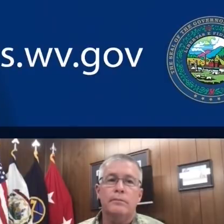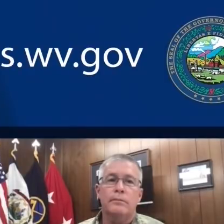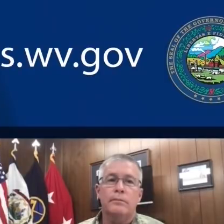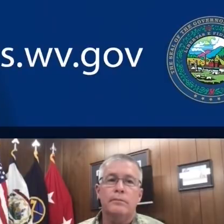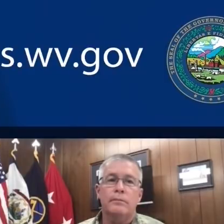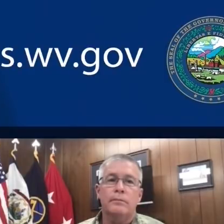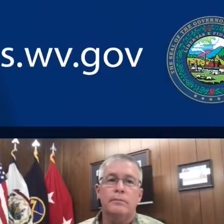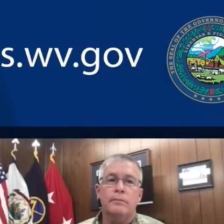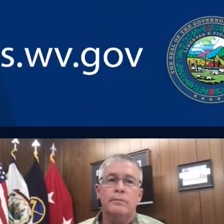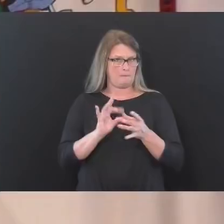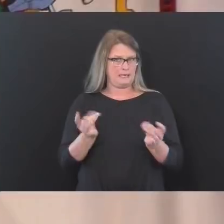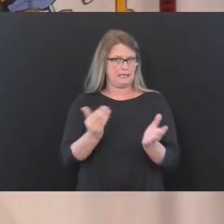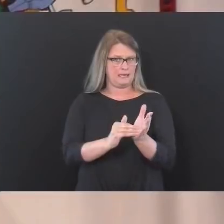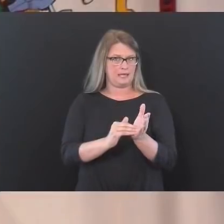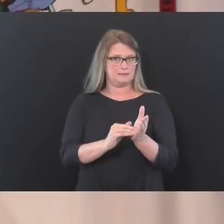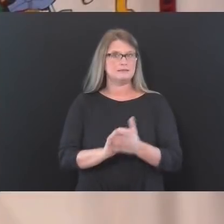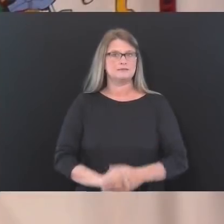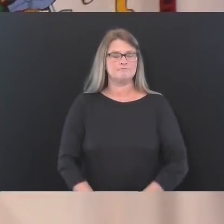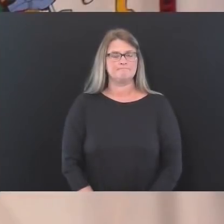want